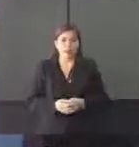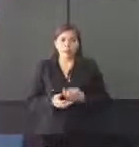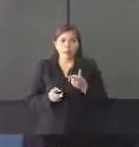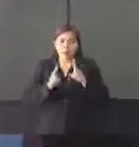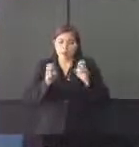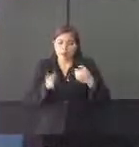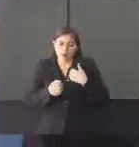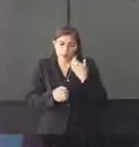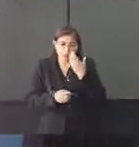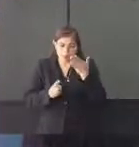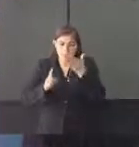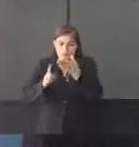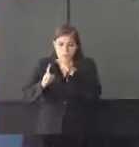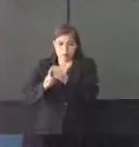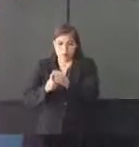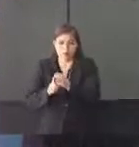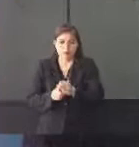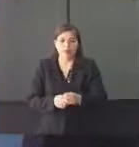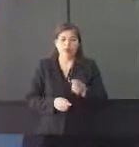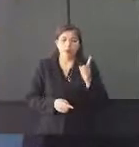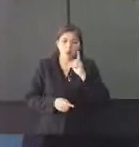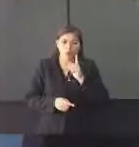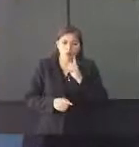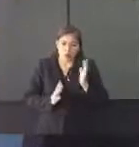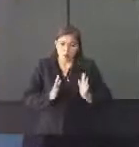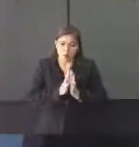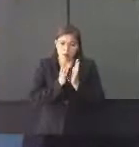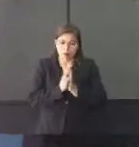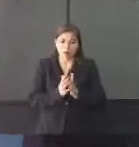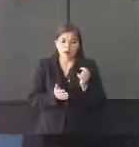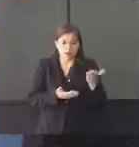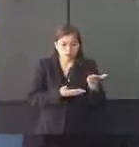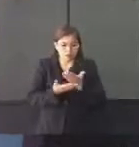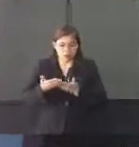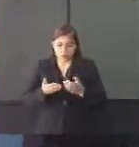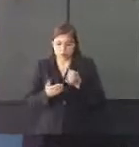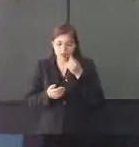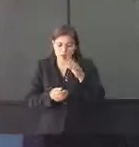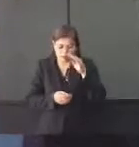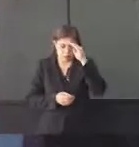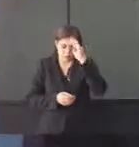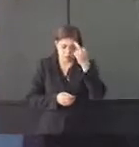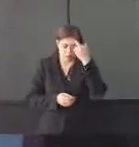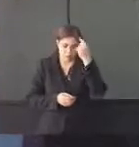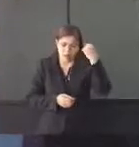we would like to discuss, we are going to ask Ingrid and the panelists